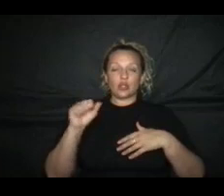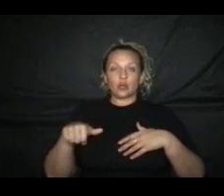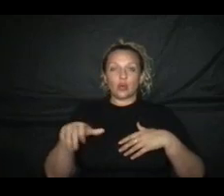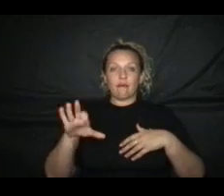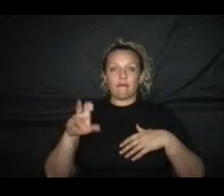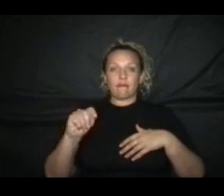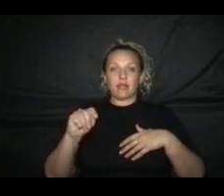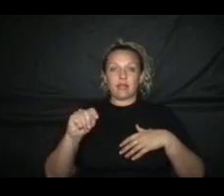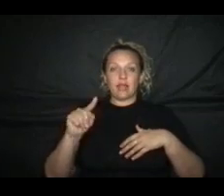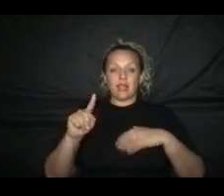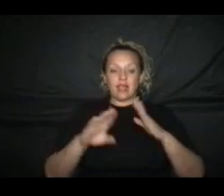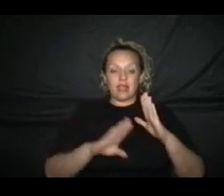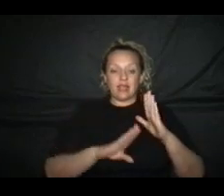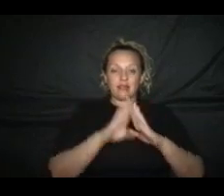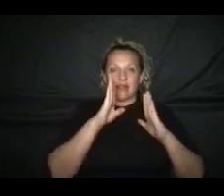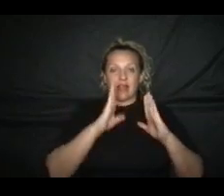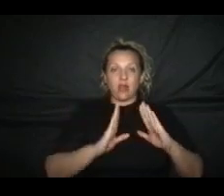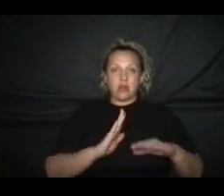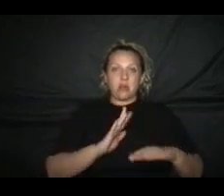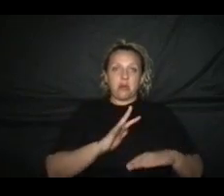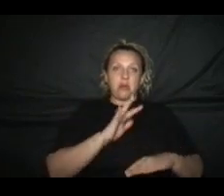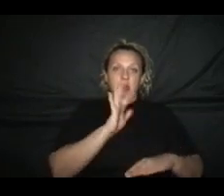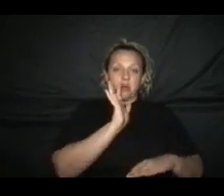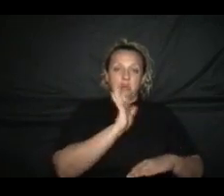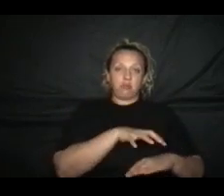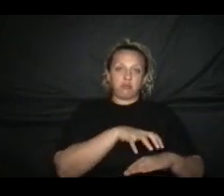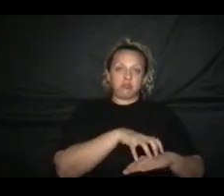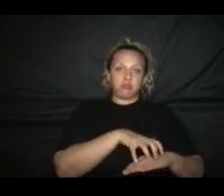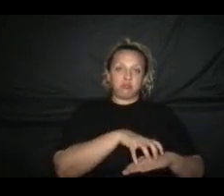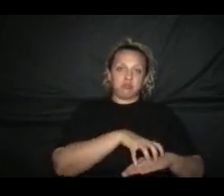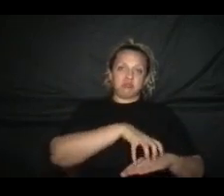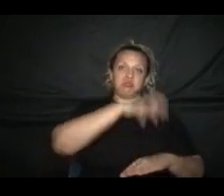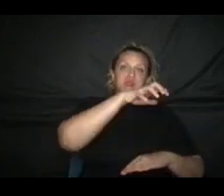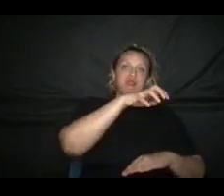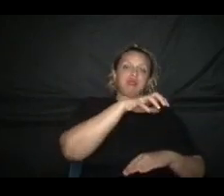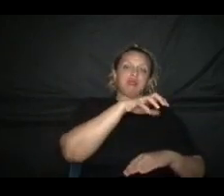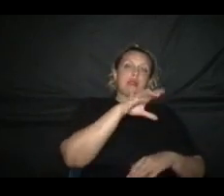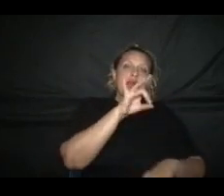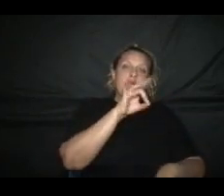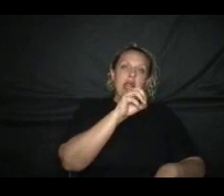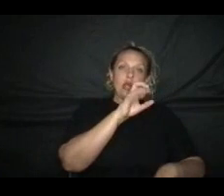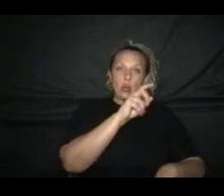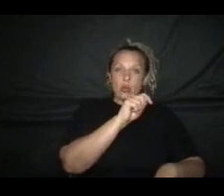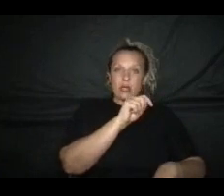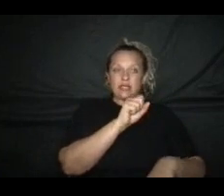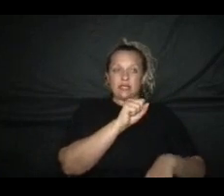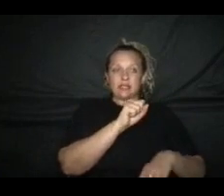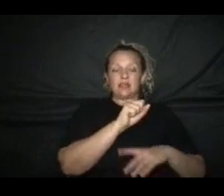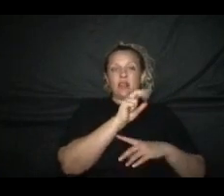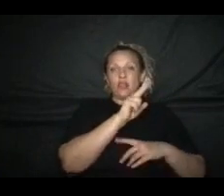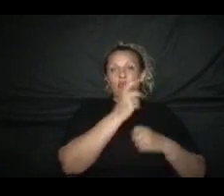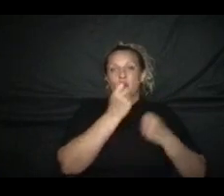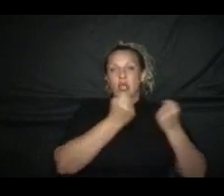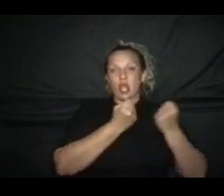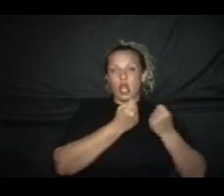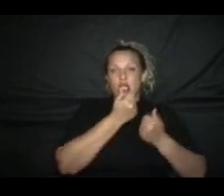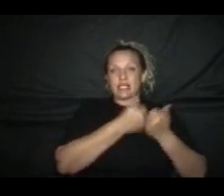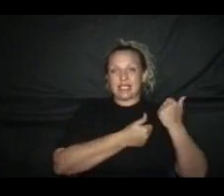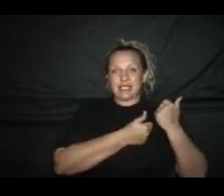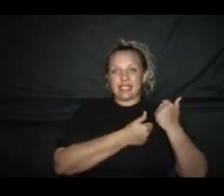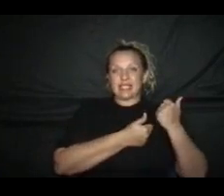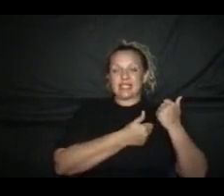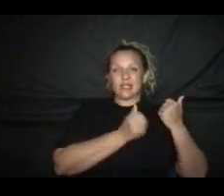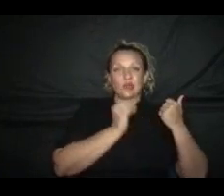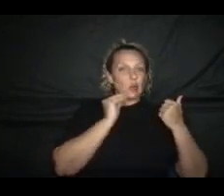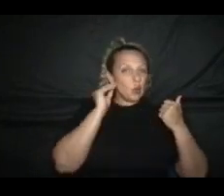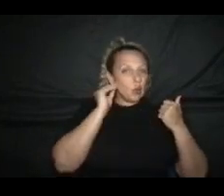condo developer come in and put 80 units there with 3 cars per unit, you know what it does